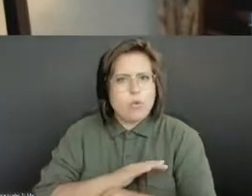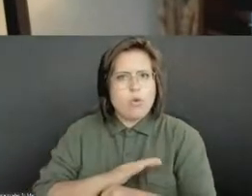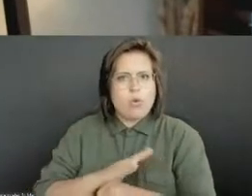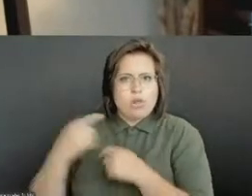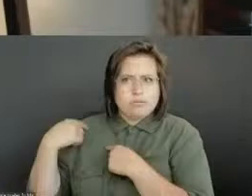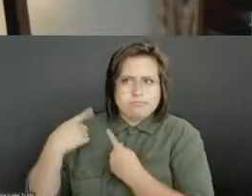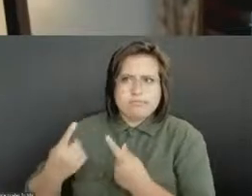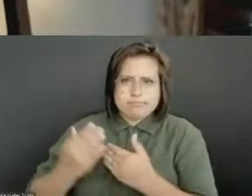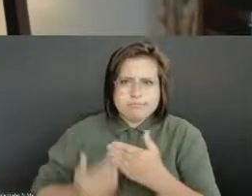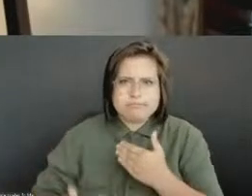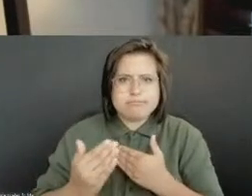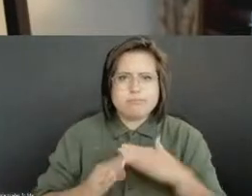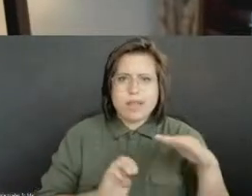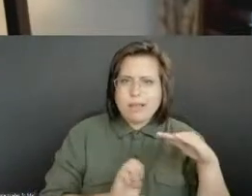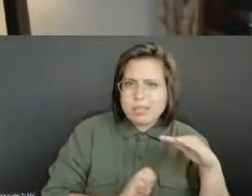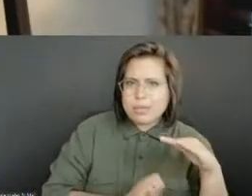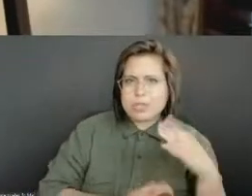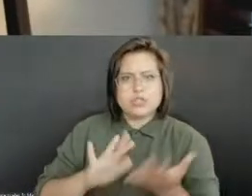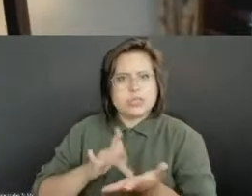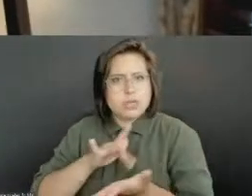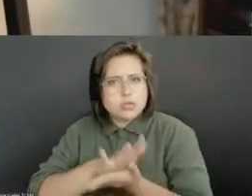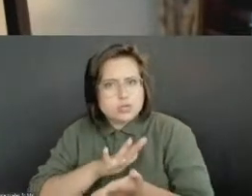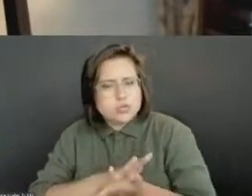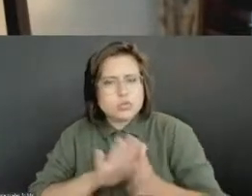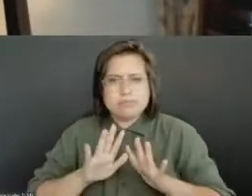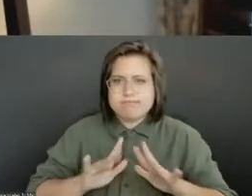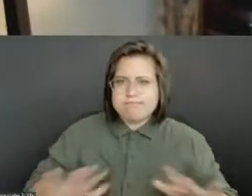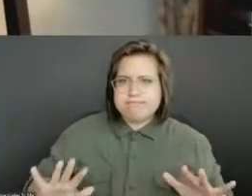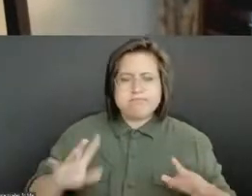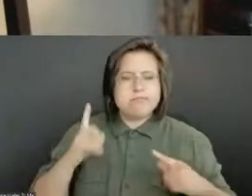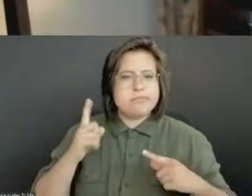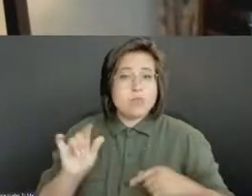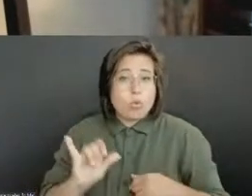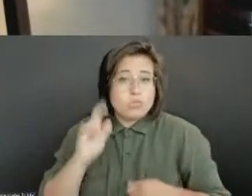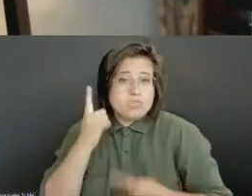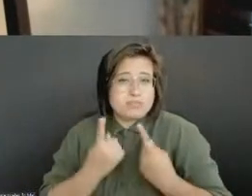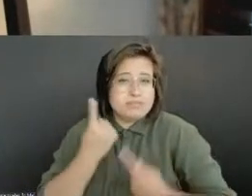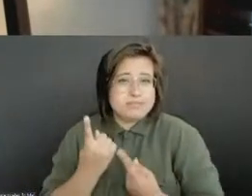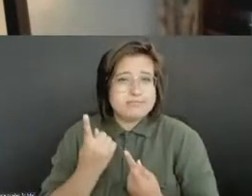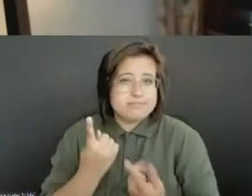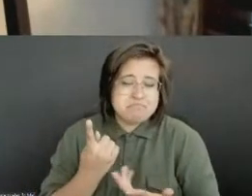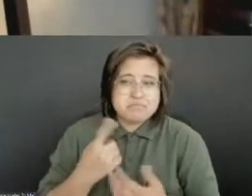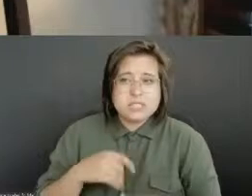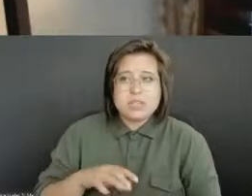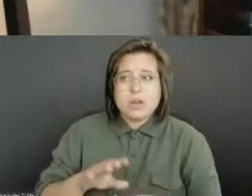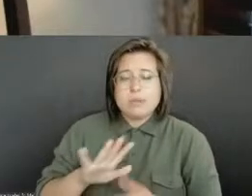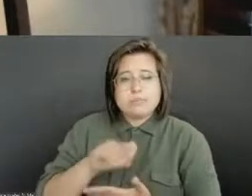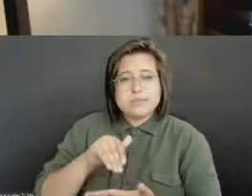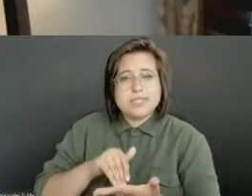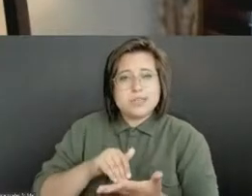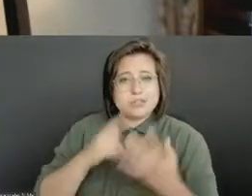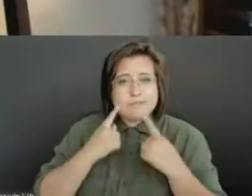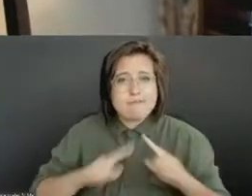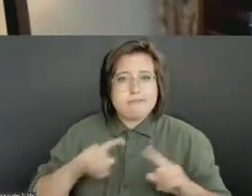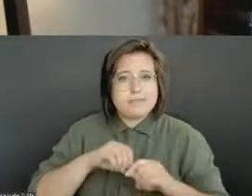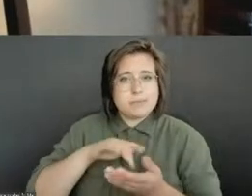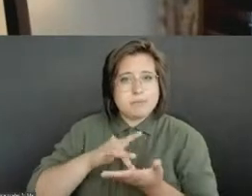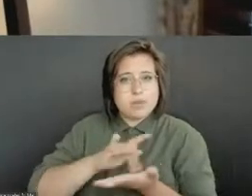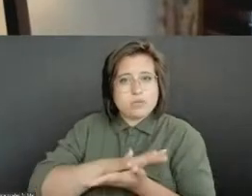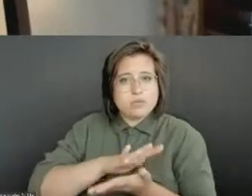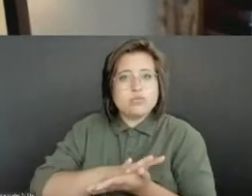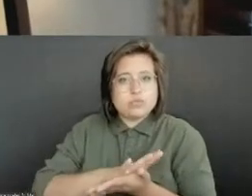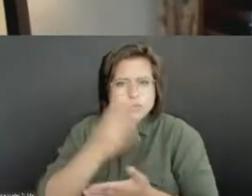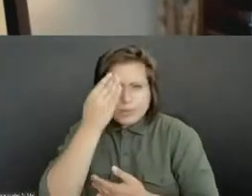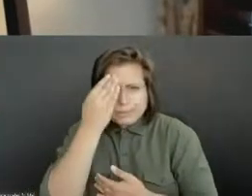in elementary and medical school, as well as thinking about our centers of excellence in medical school. And I wanted to let you know that